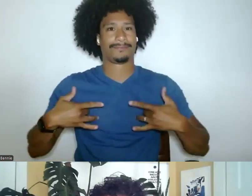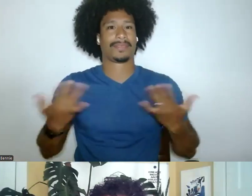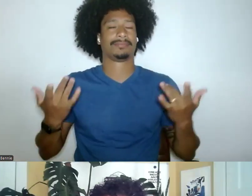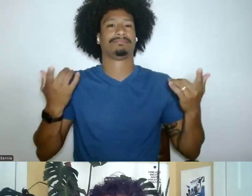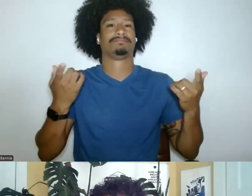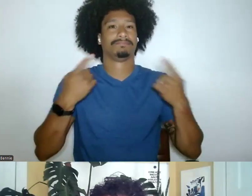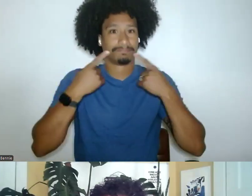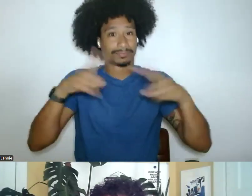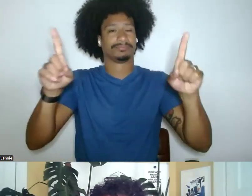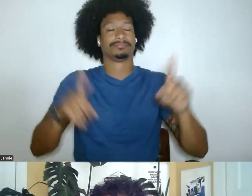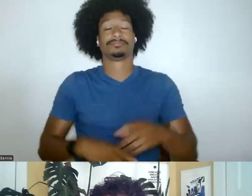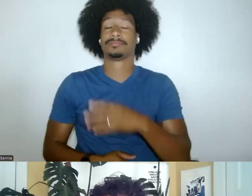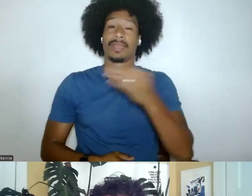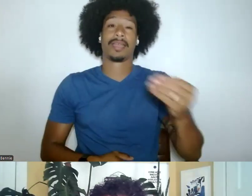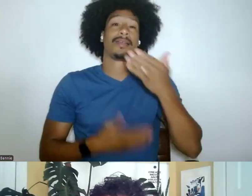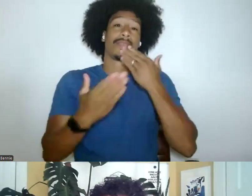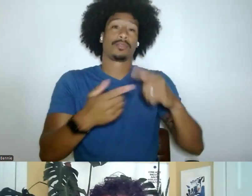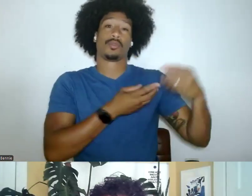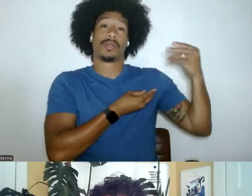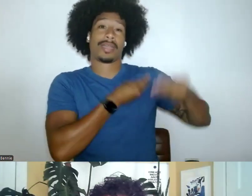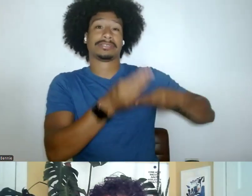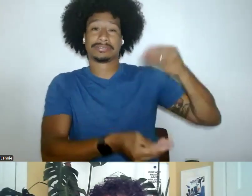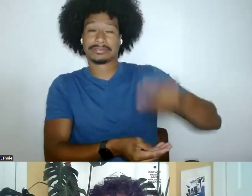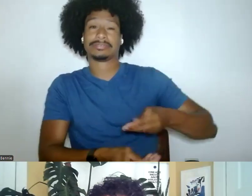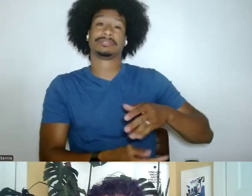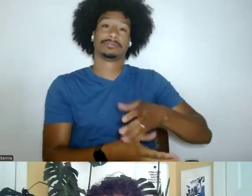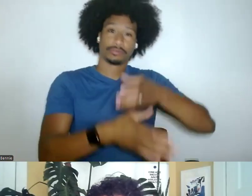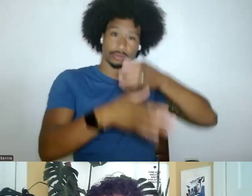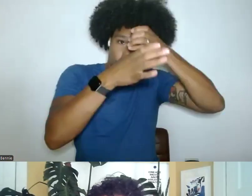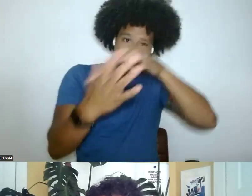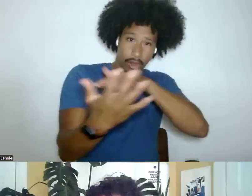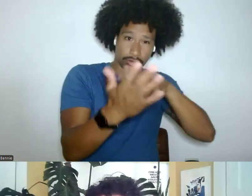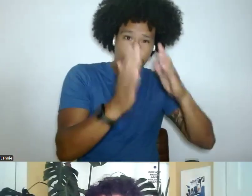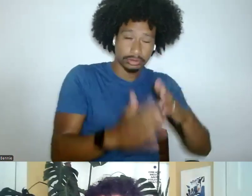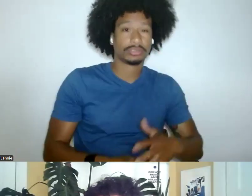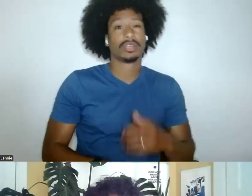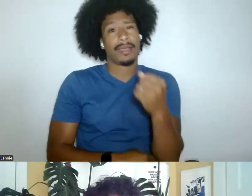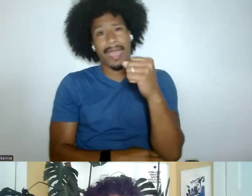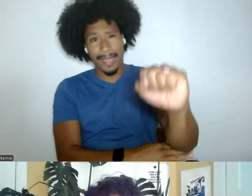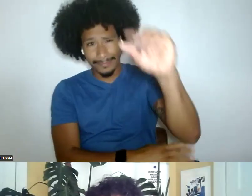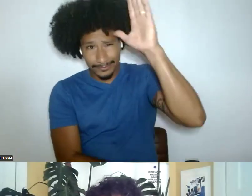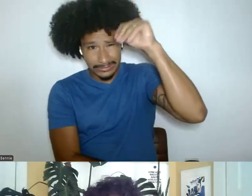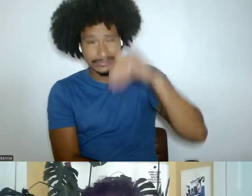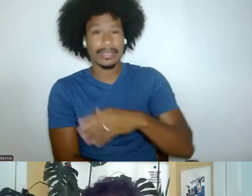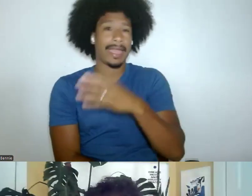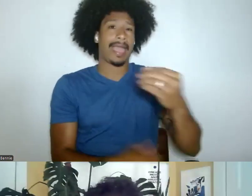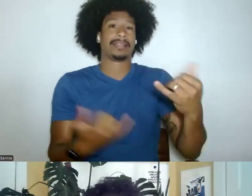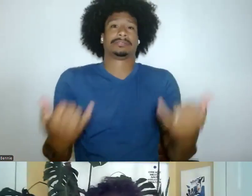the ancestors, scholars, activists, and contemporary organizers